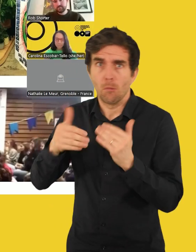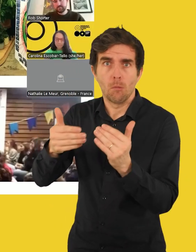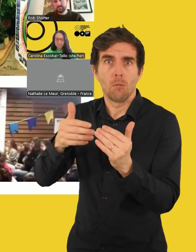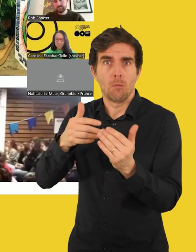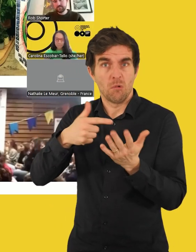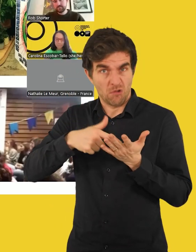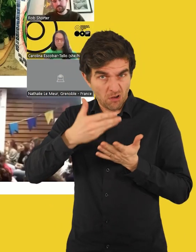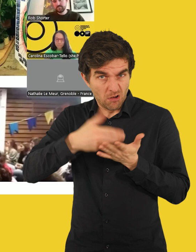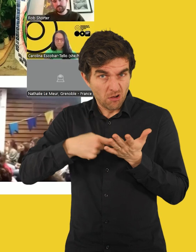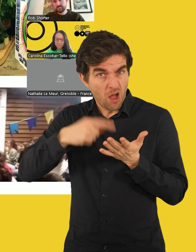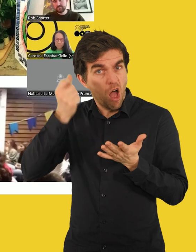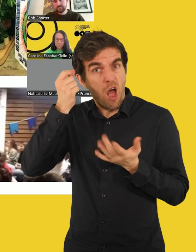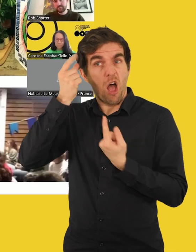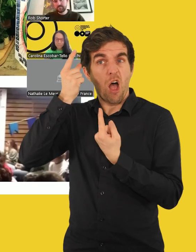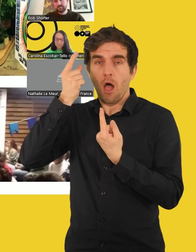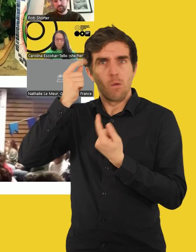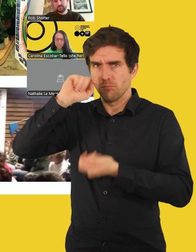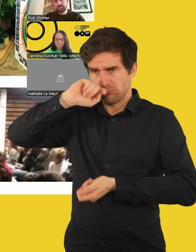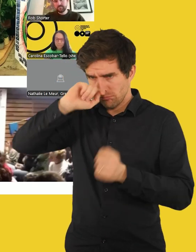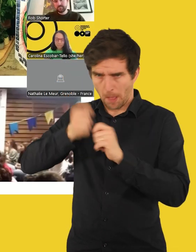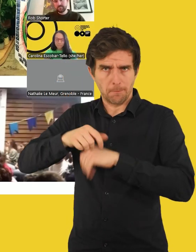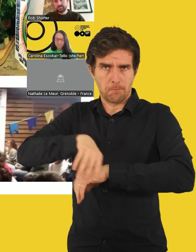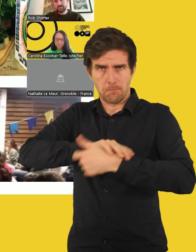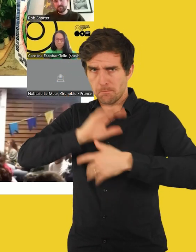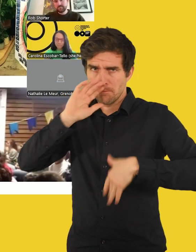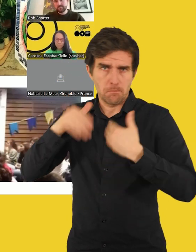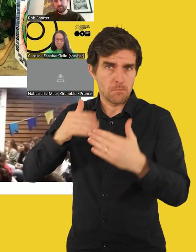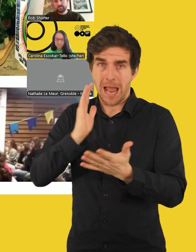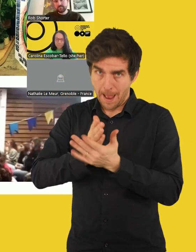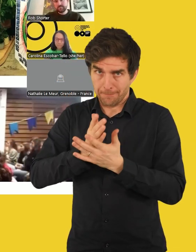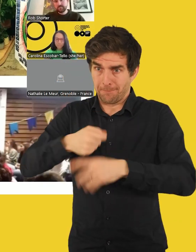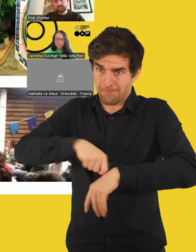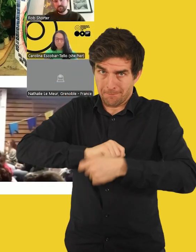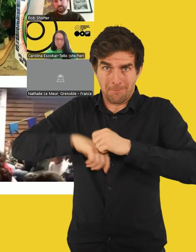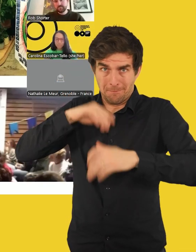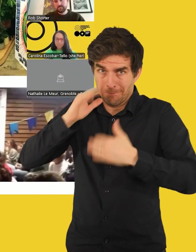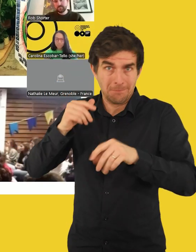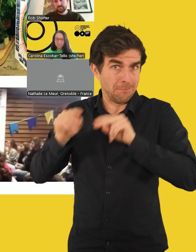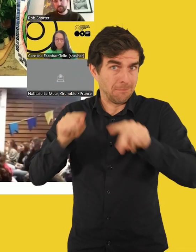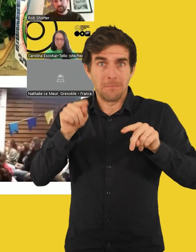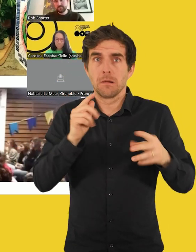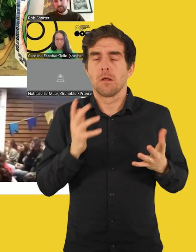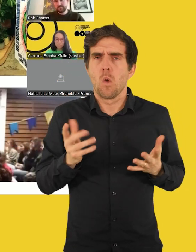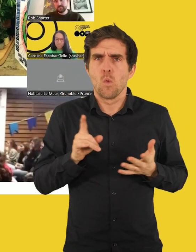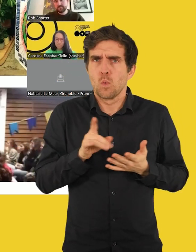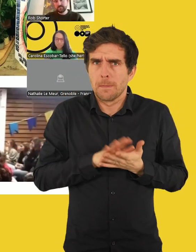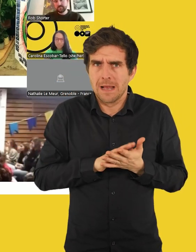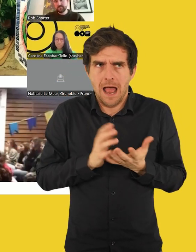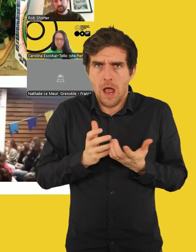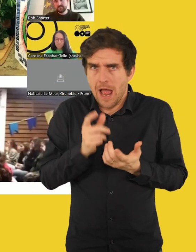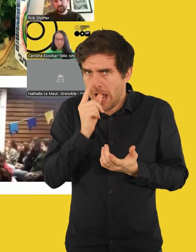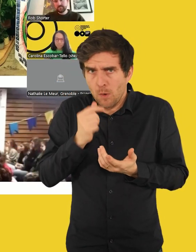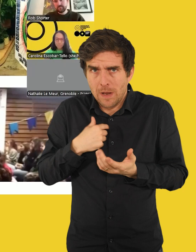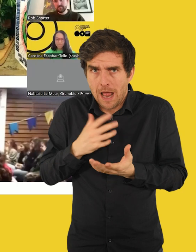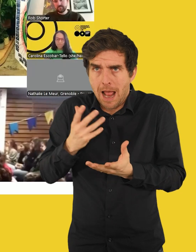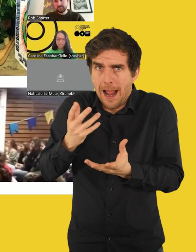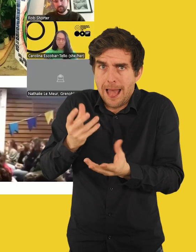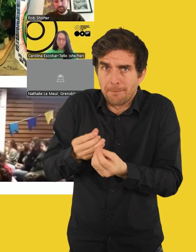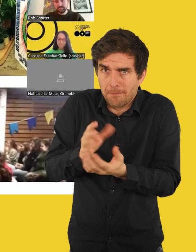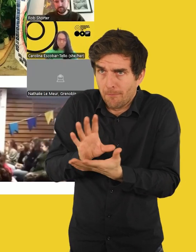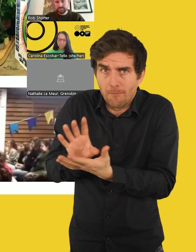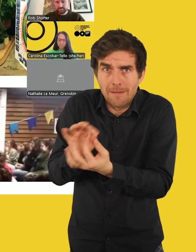these concepts that are just ideas on the page into transformative action. They're starting to do it. What would it mean if we actually